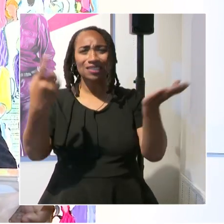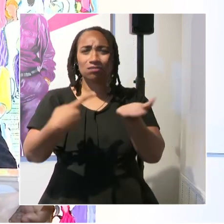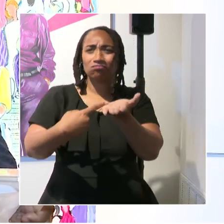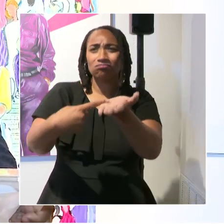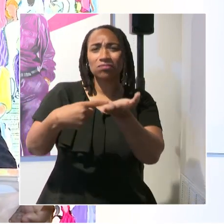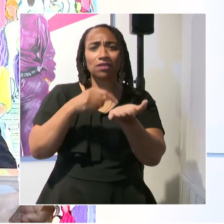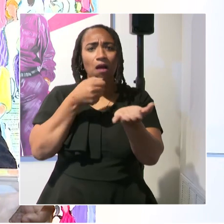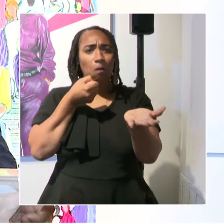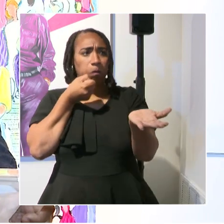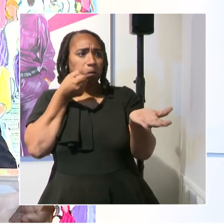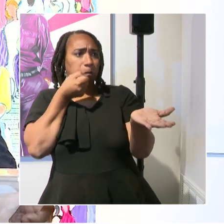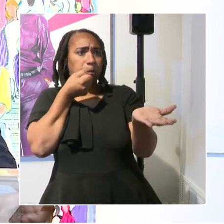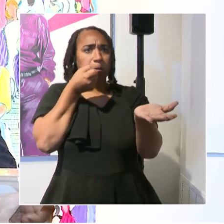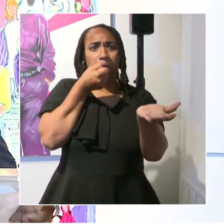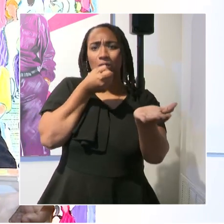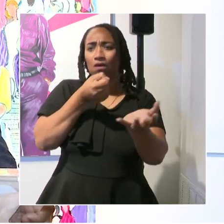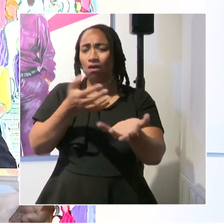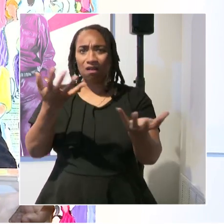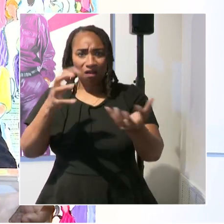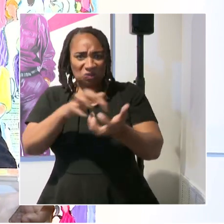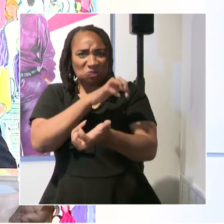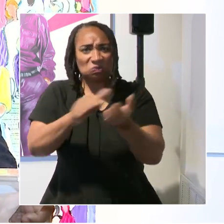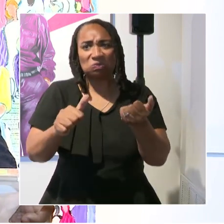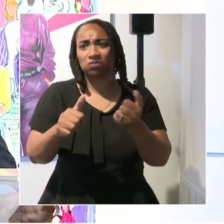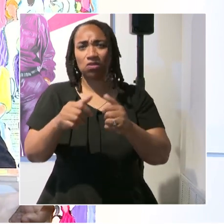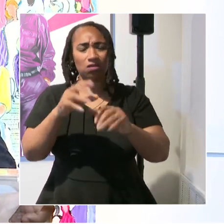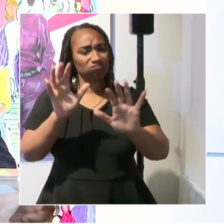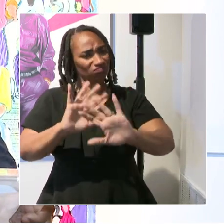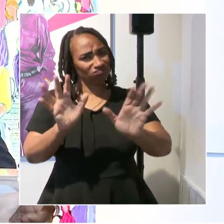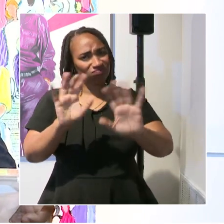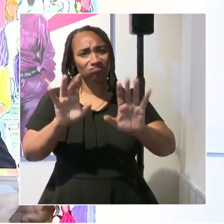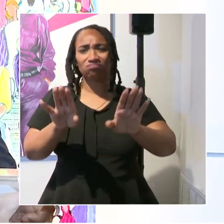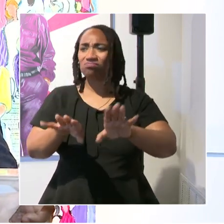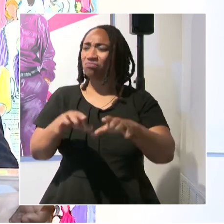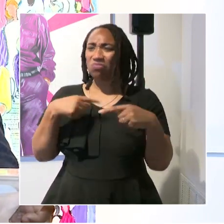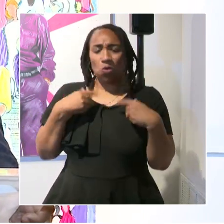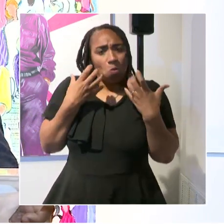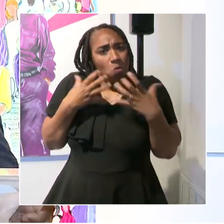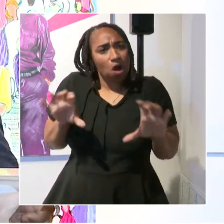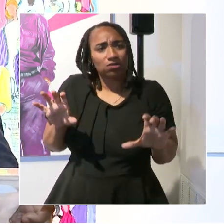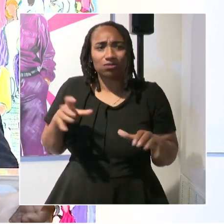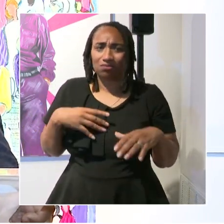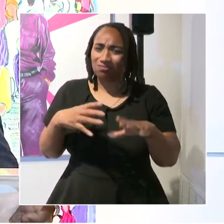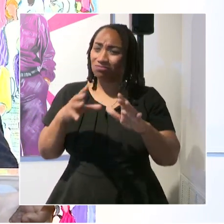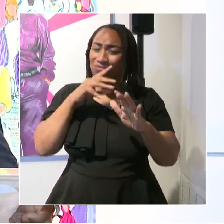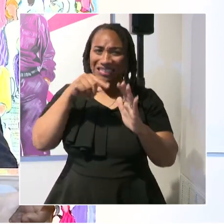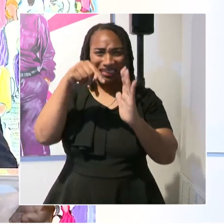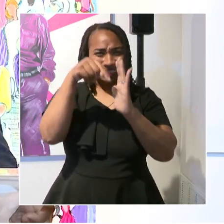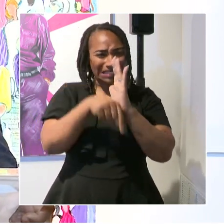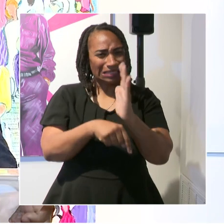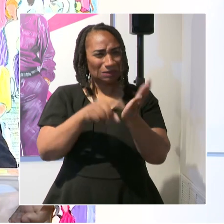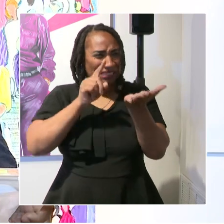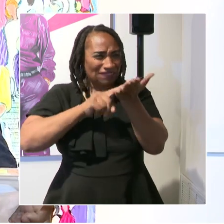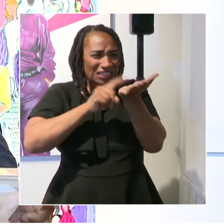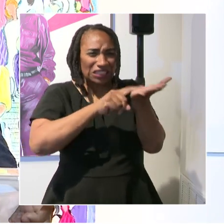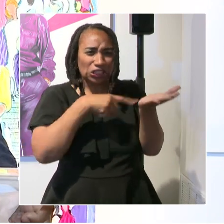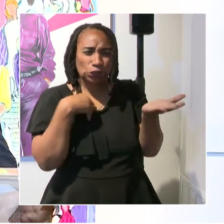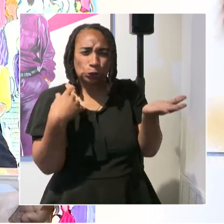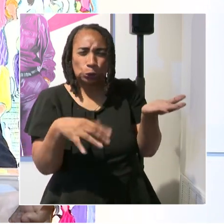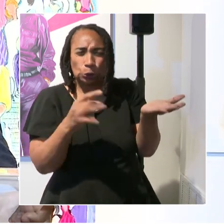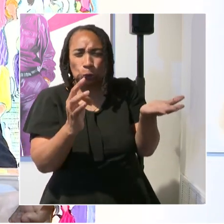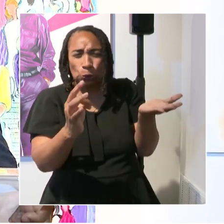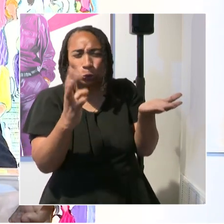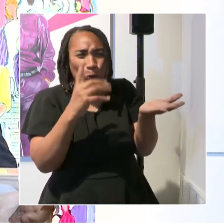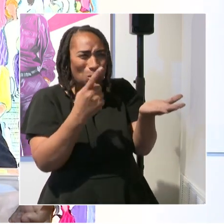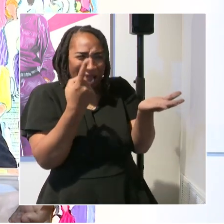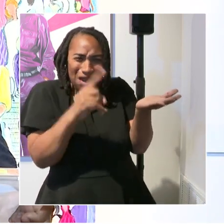think heretofore, you've seen I've seen a really thorough investigation that I think has protected